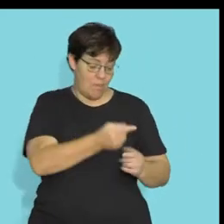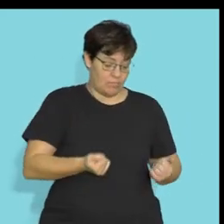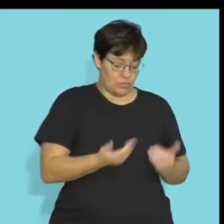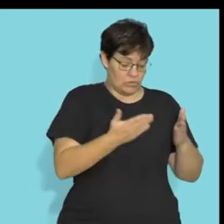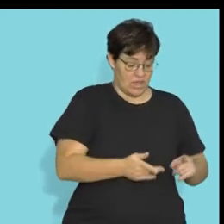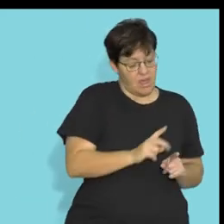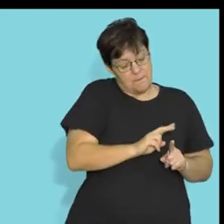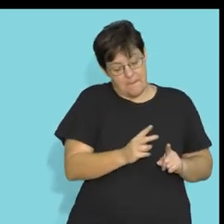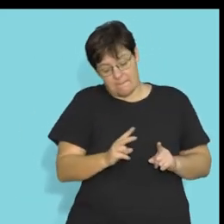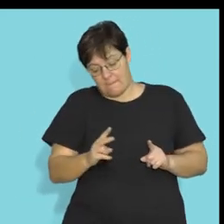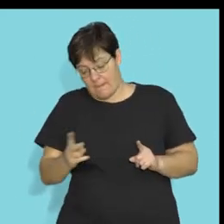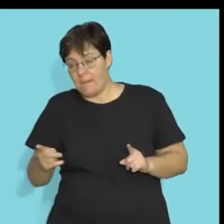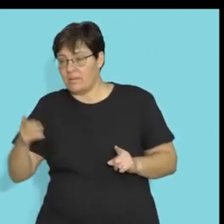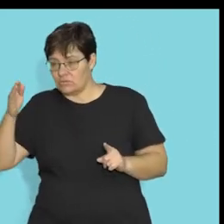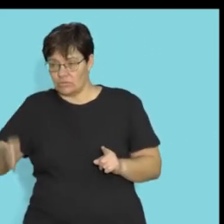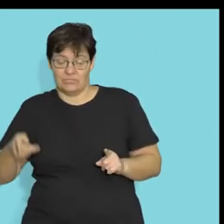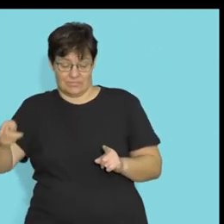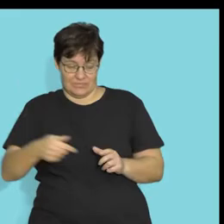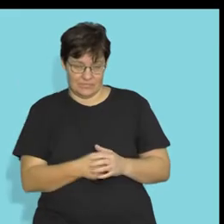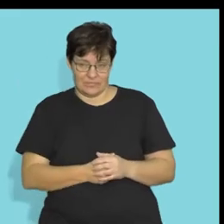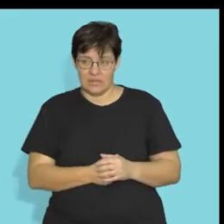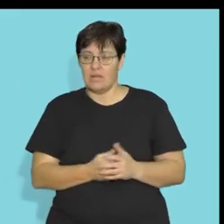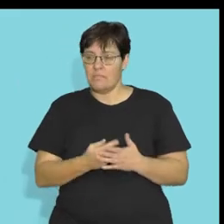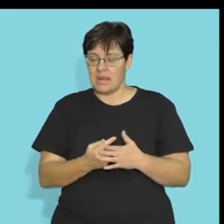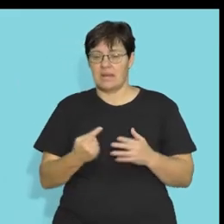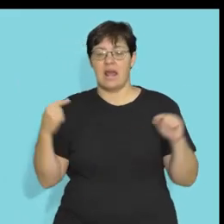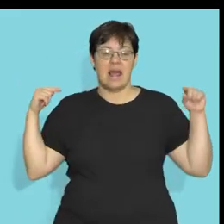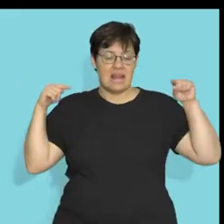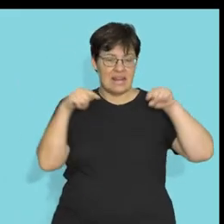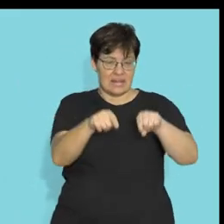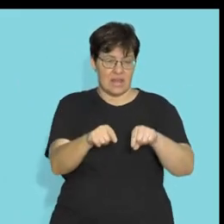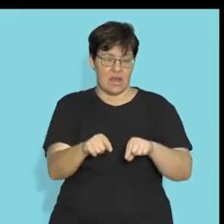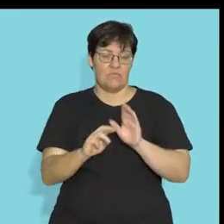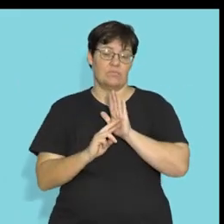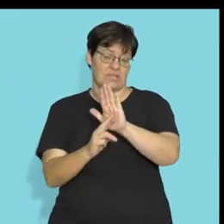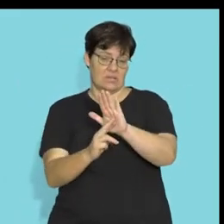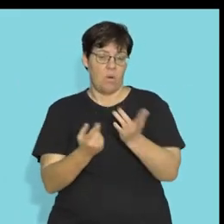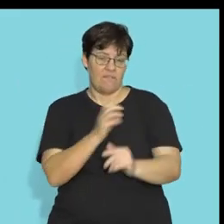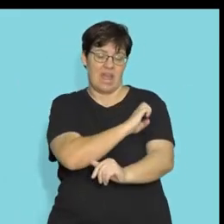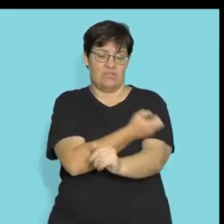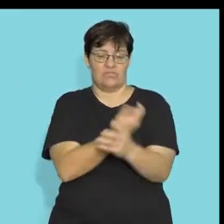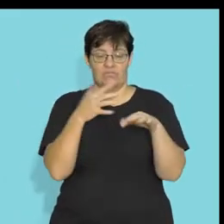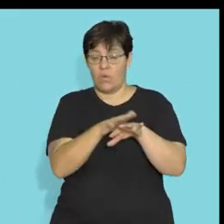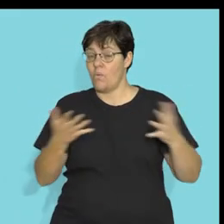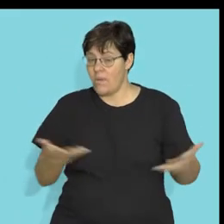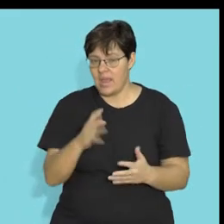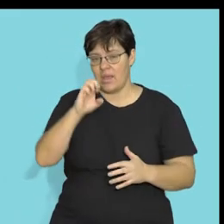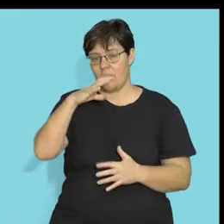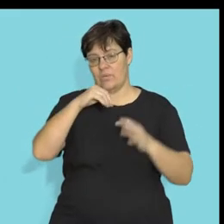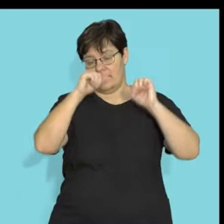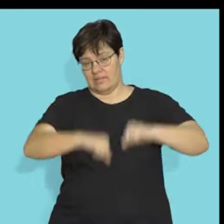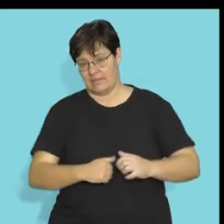the way to your secondary consumer. And this again is a linear representation of the flow of energy in an